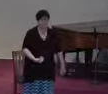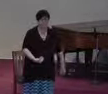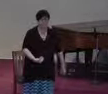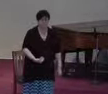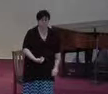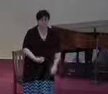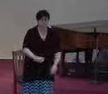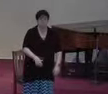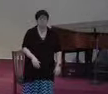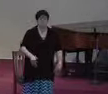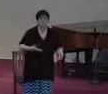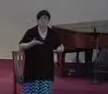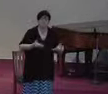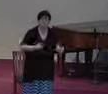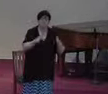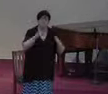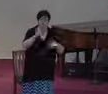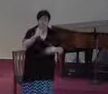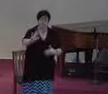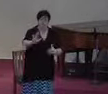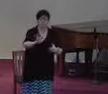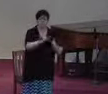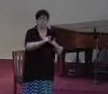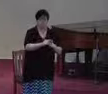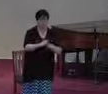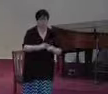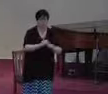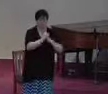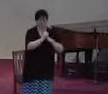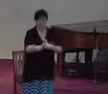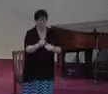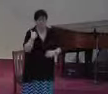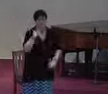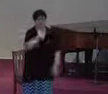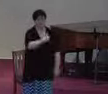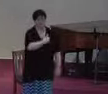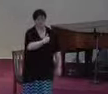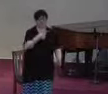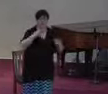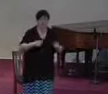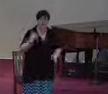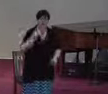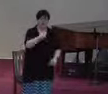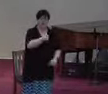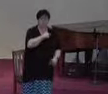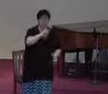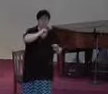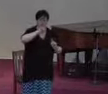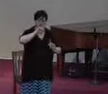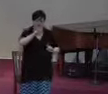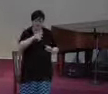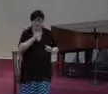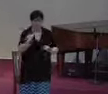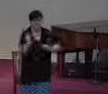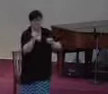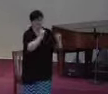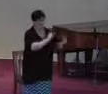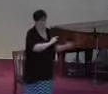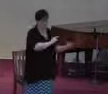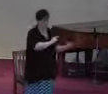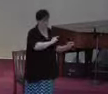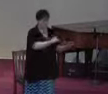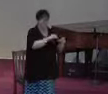May your word guide us as we come and as we go. In Jesus'